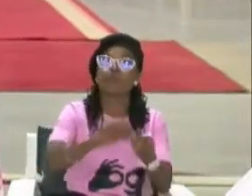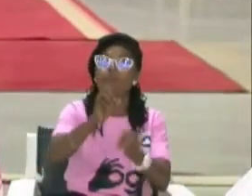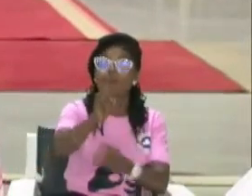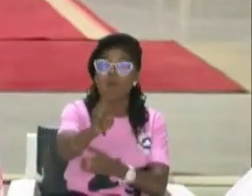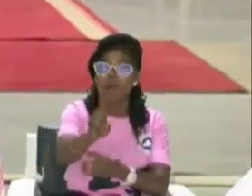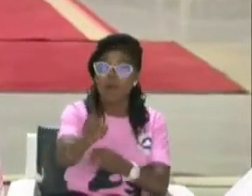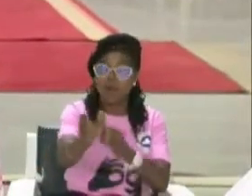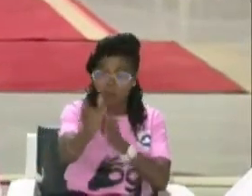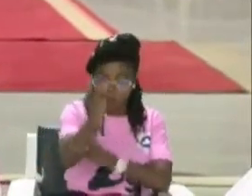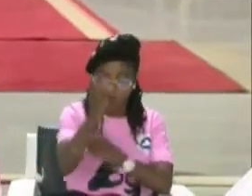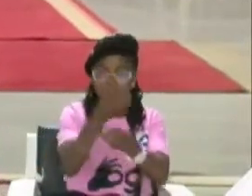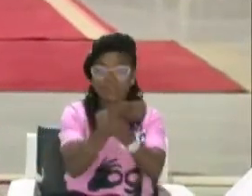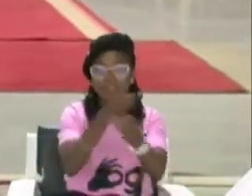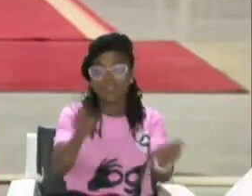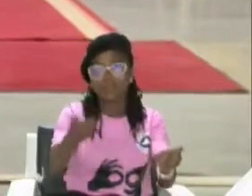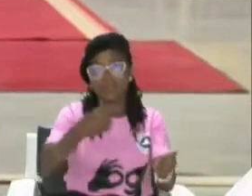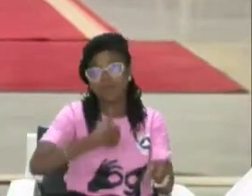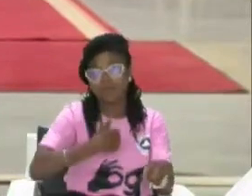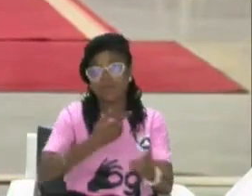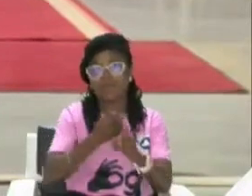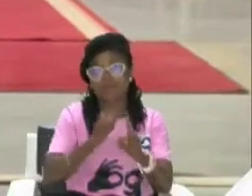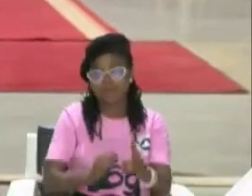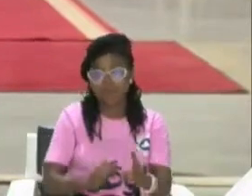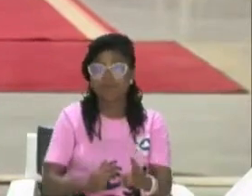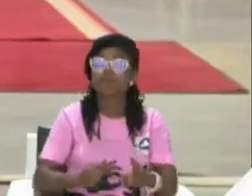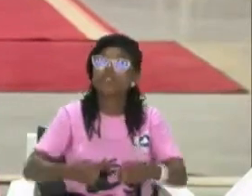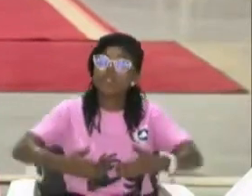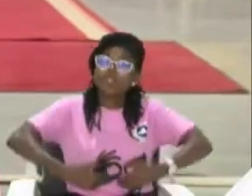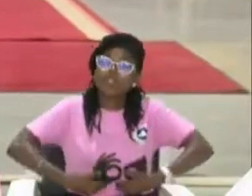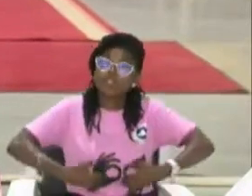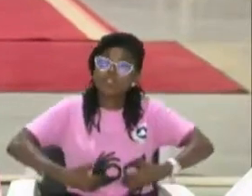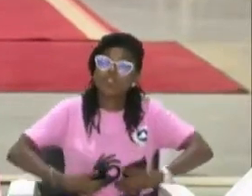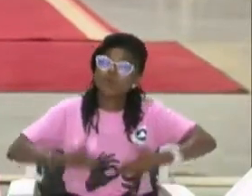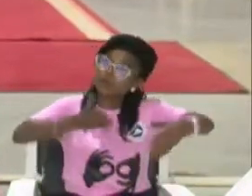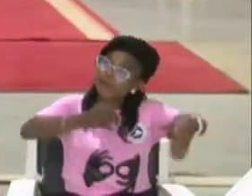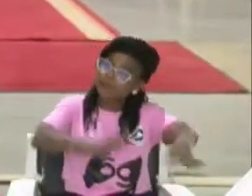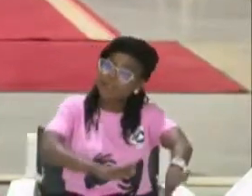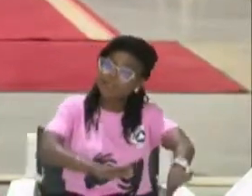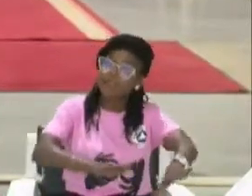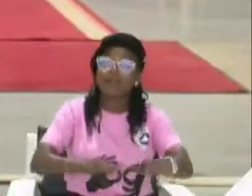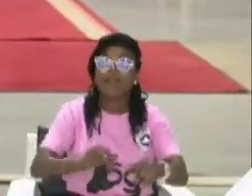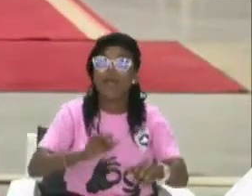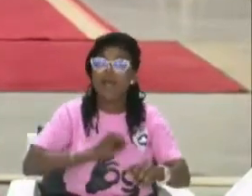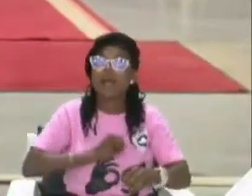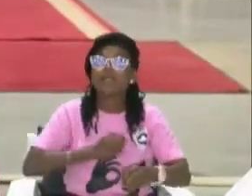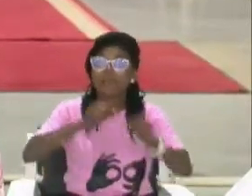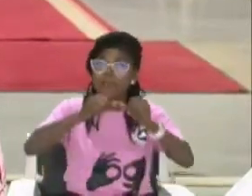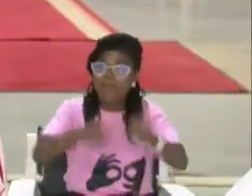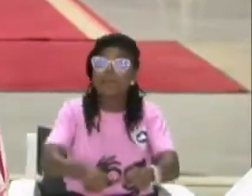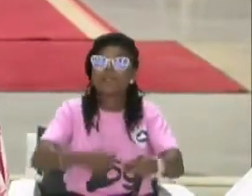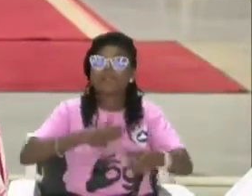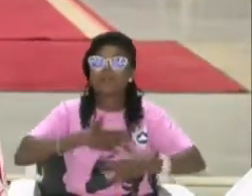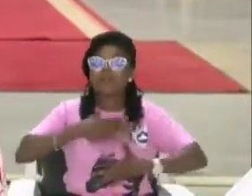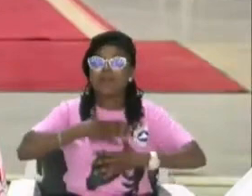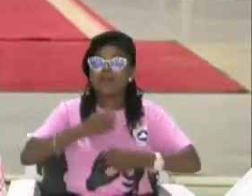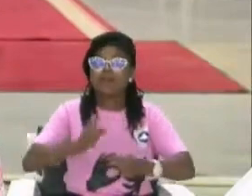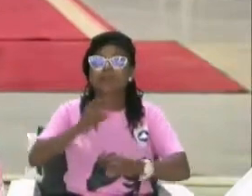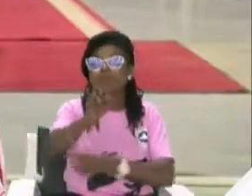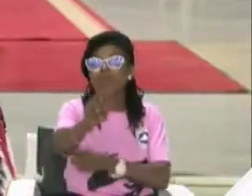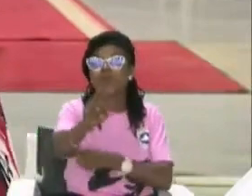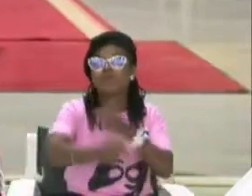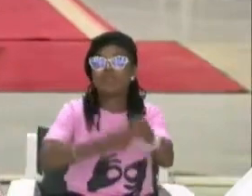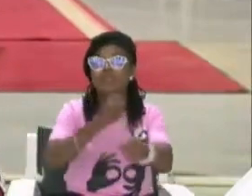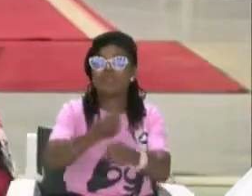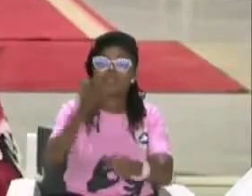God delivered me from premature death and he permanent my healing. 12 years ago,